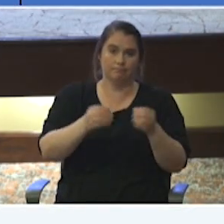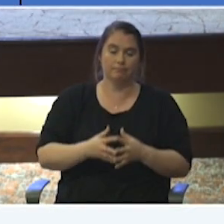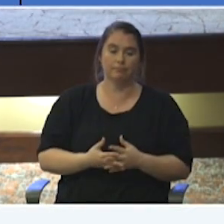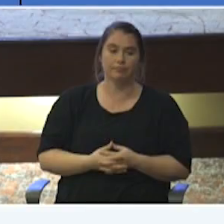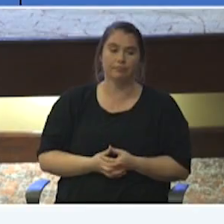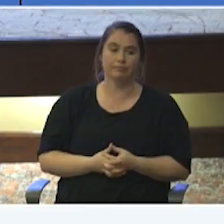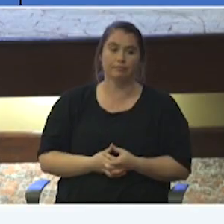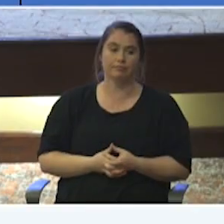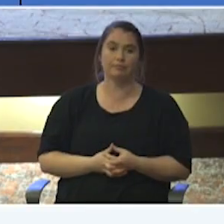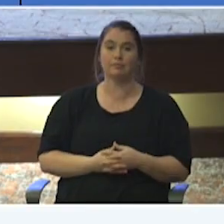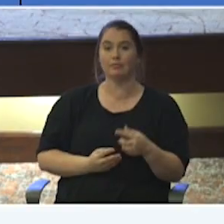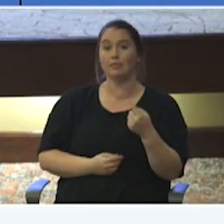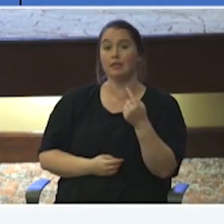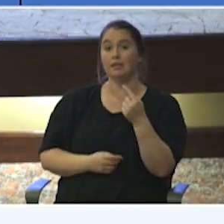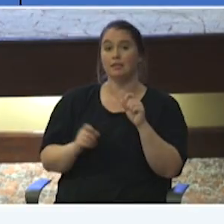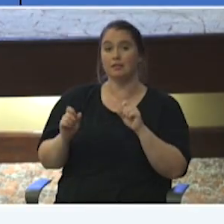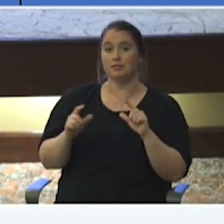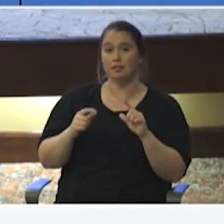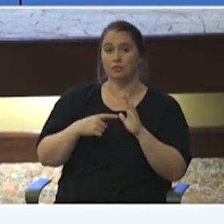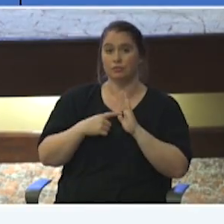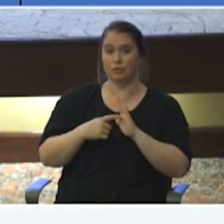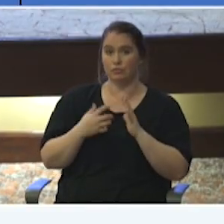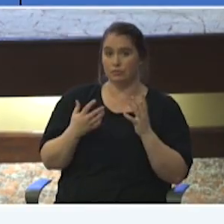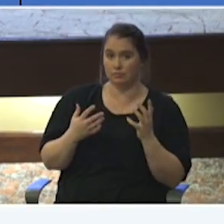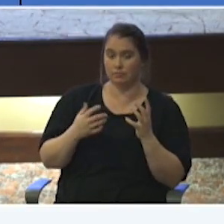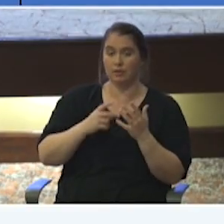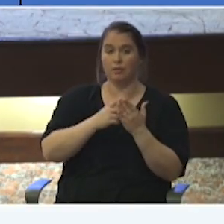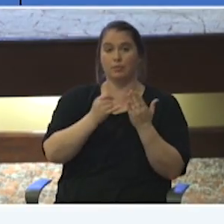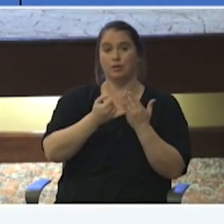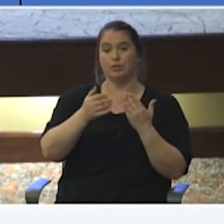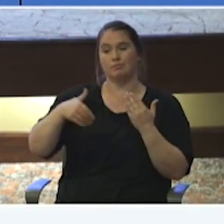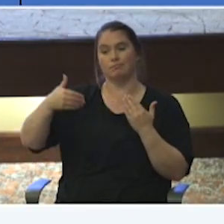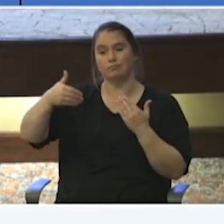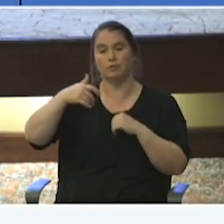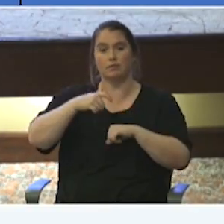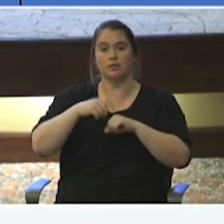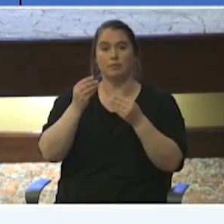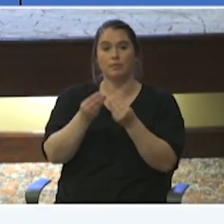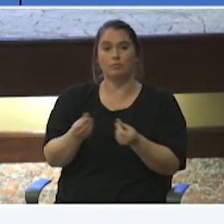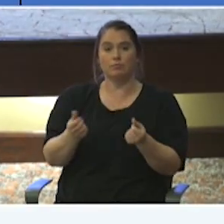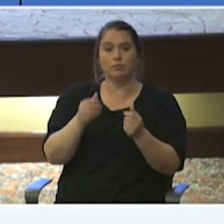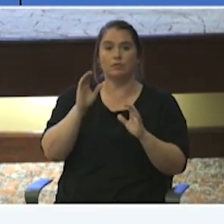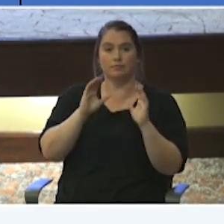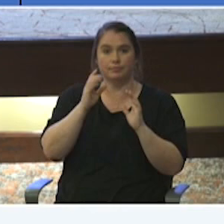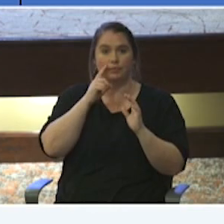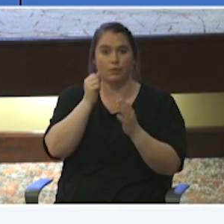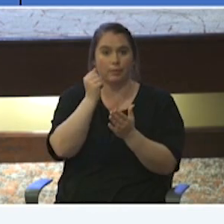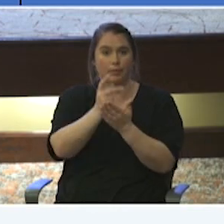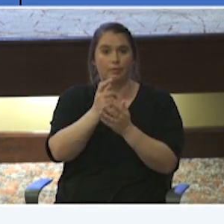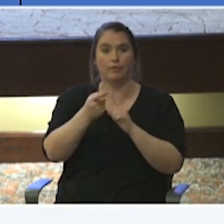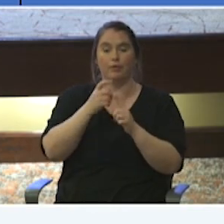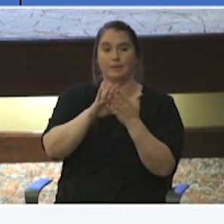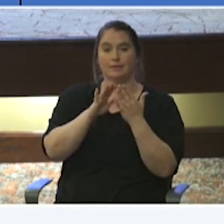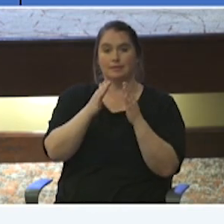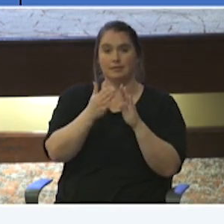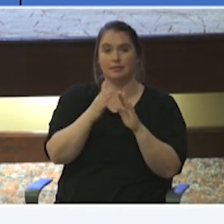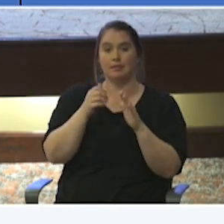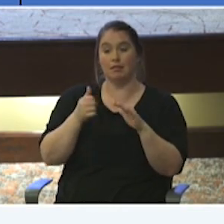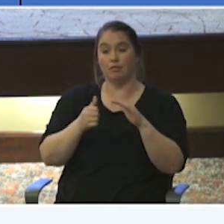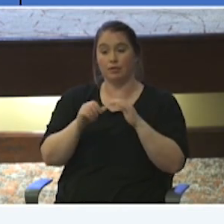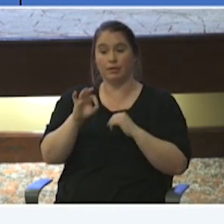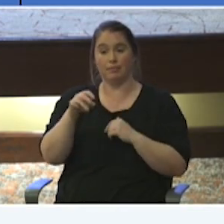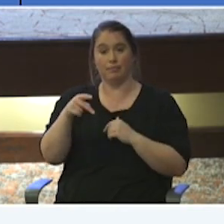Now, this slide shows the projects over time that have sought approval from the city under the